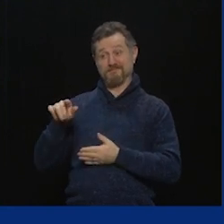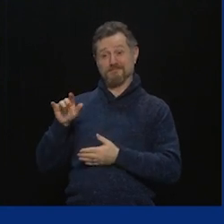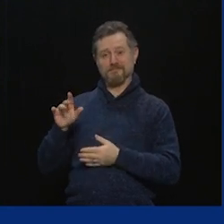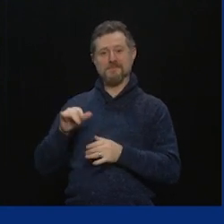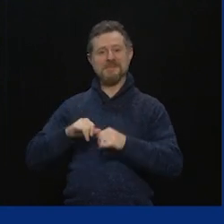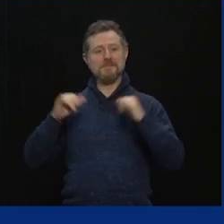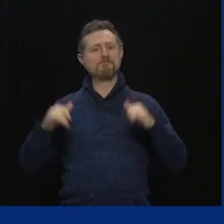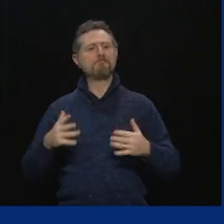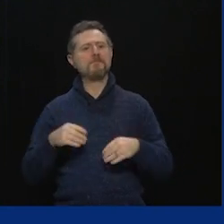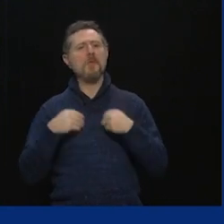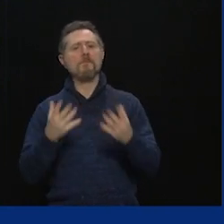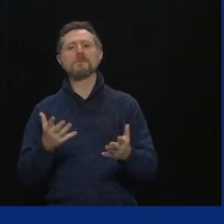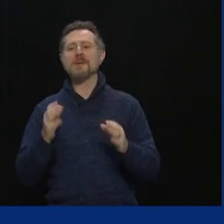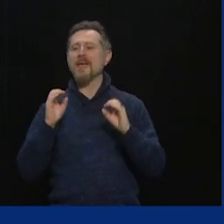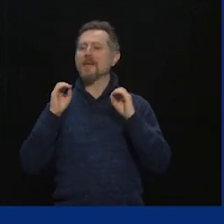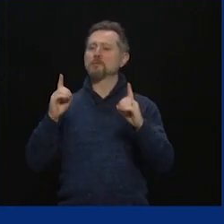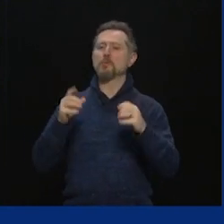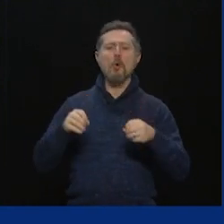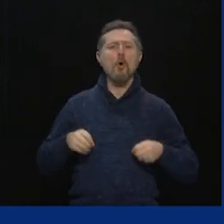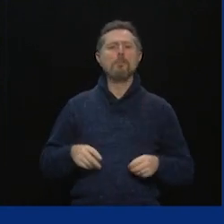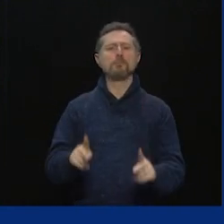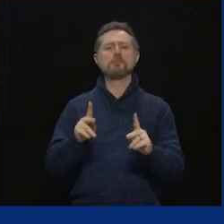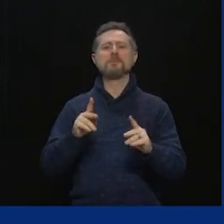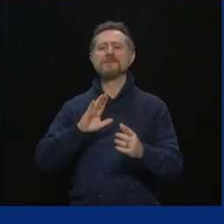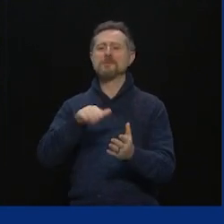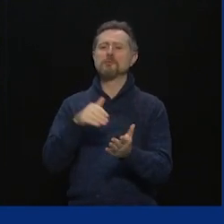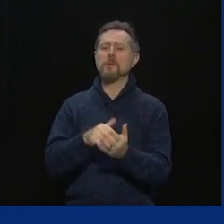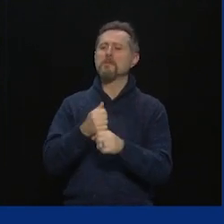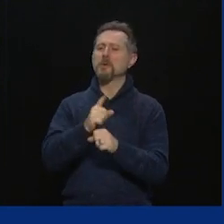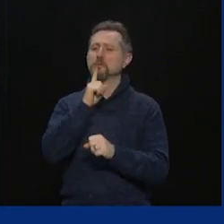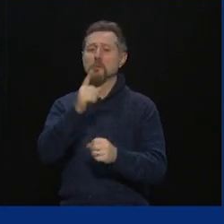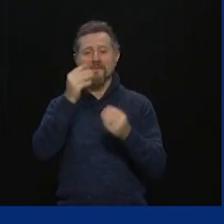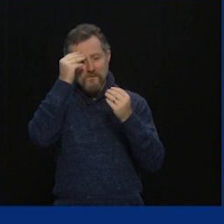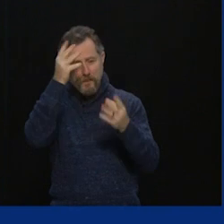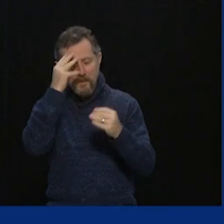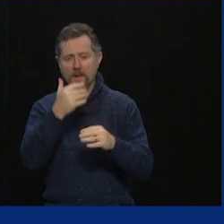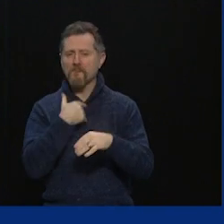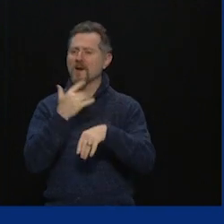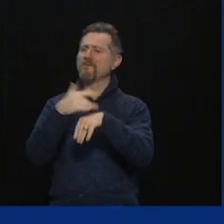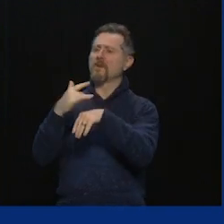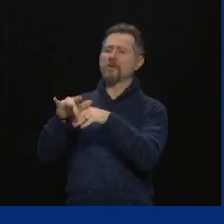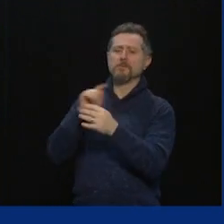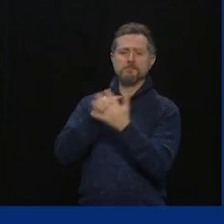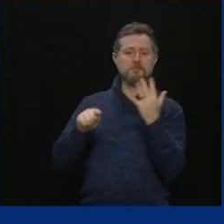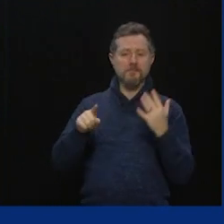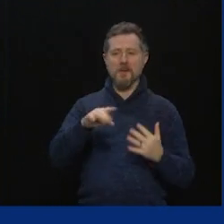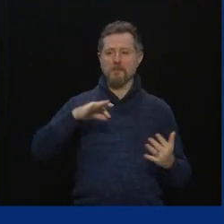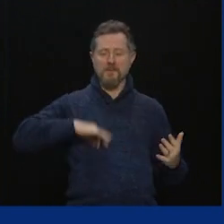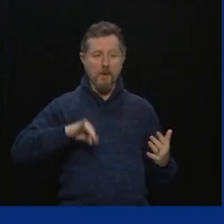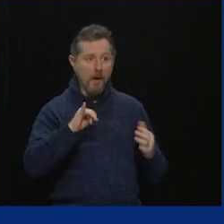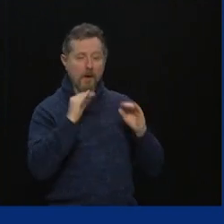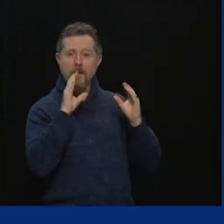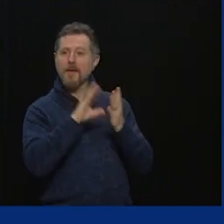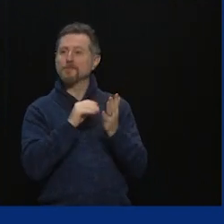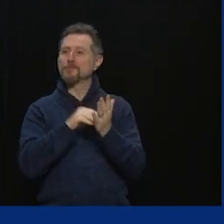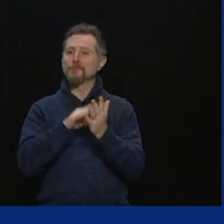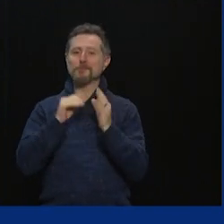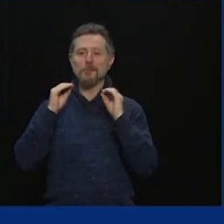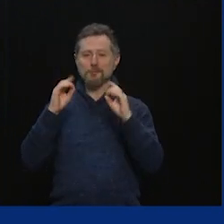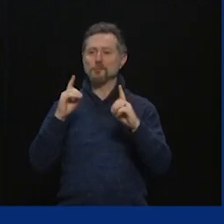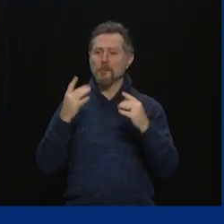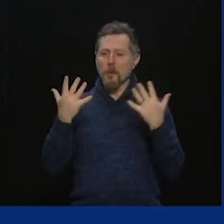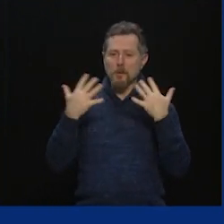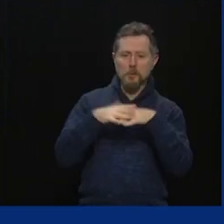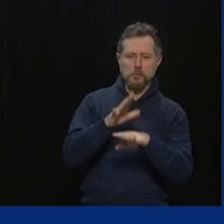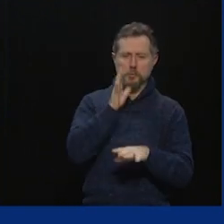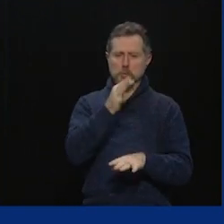across the state to make sure that the information was available for them to be able to get an education and start being integrated as quickly as possible. But